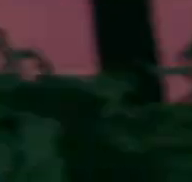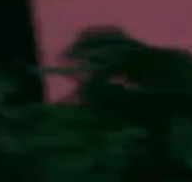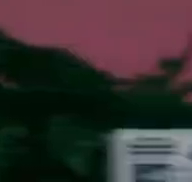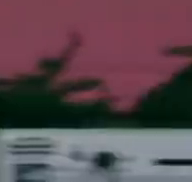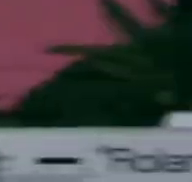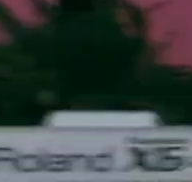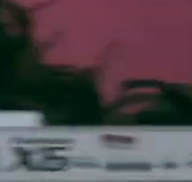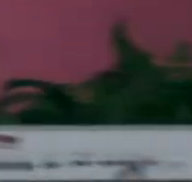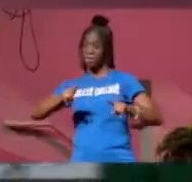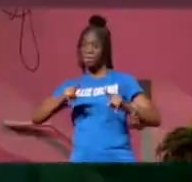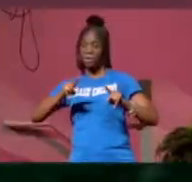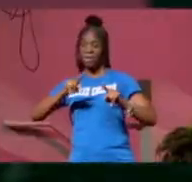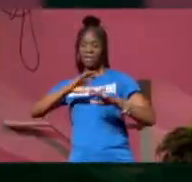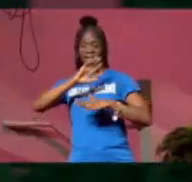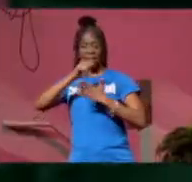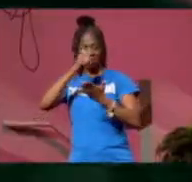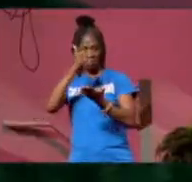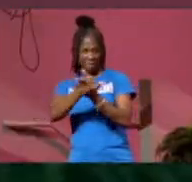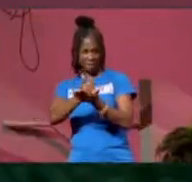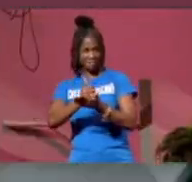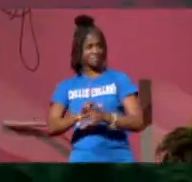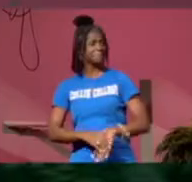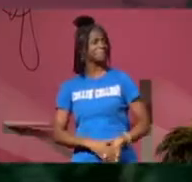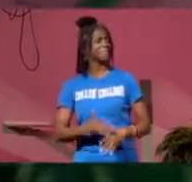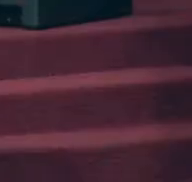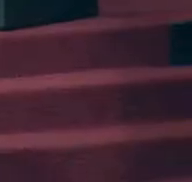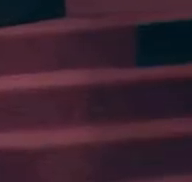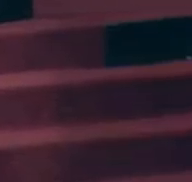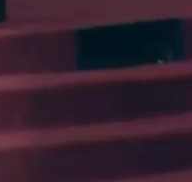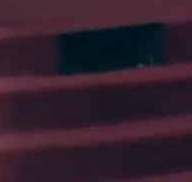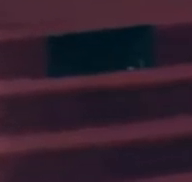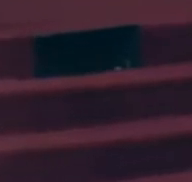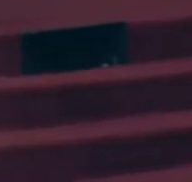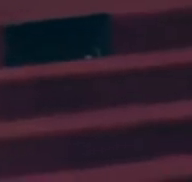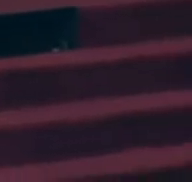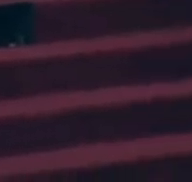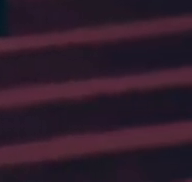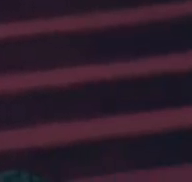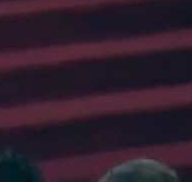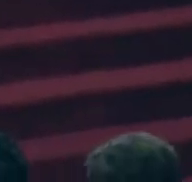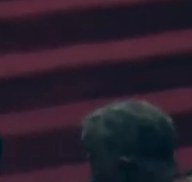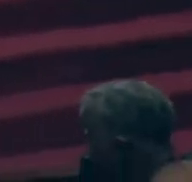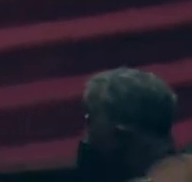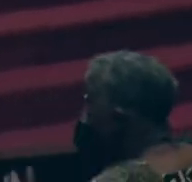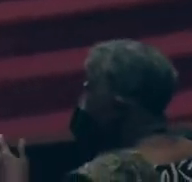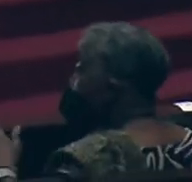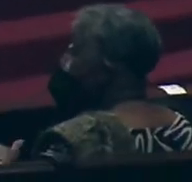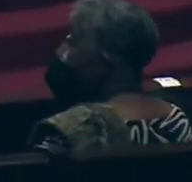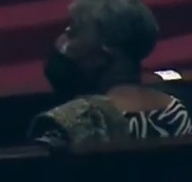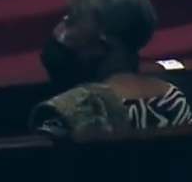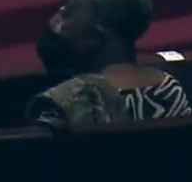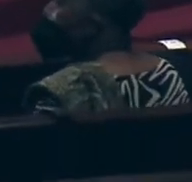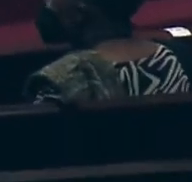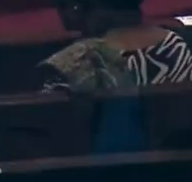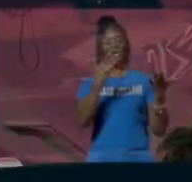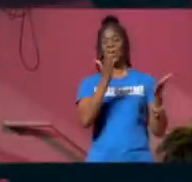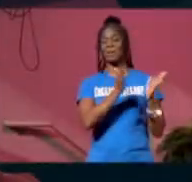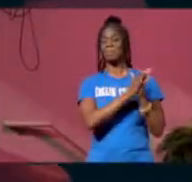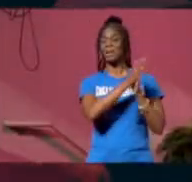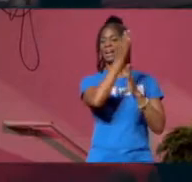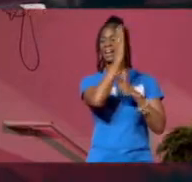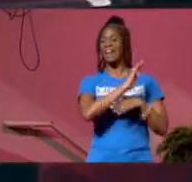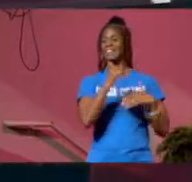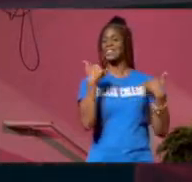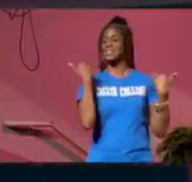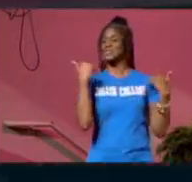time to go. All right, going to go get some chicken. Amen. Shout out to our young people one more time. Give God praise for our young people. Oh, I can't hear you.